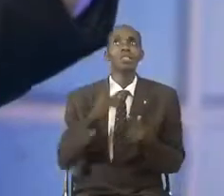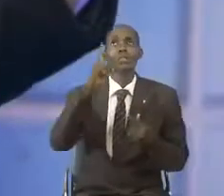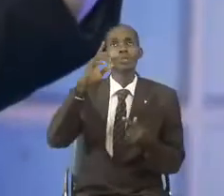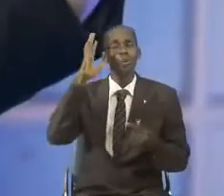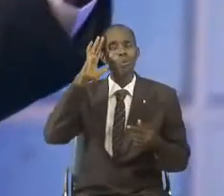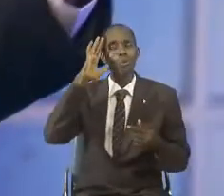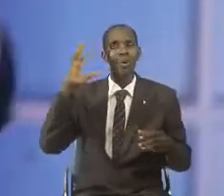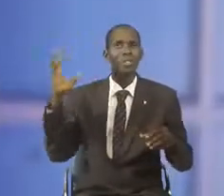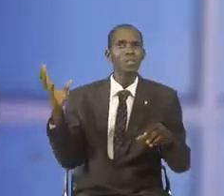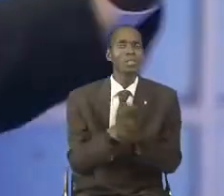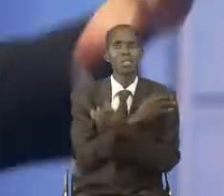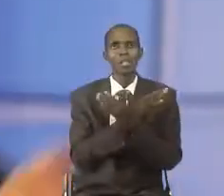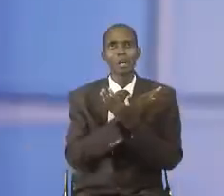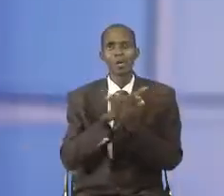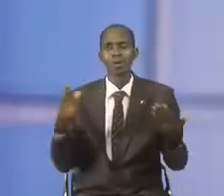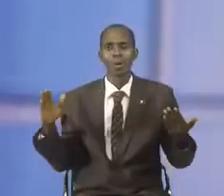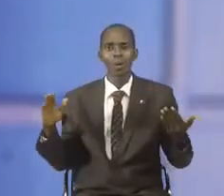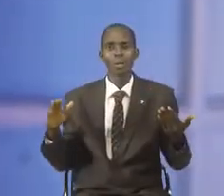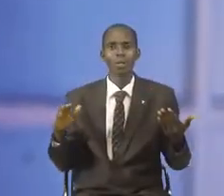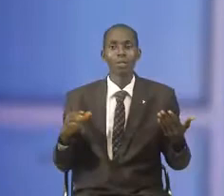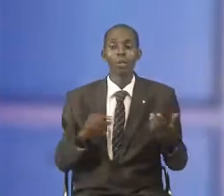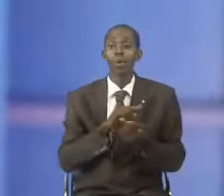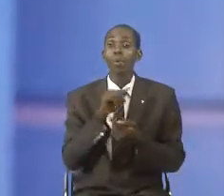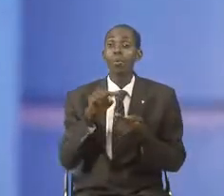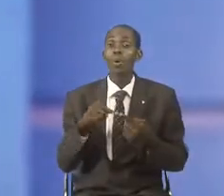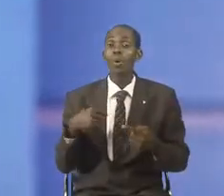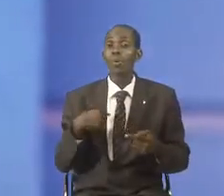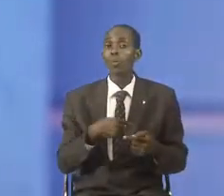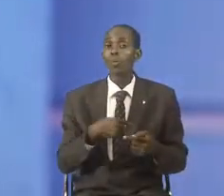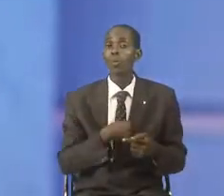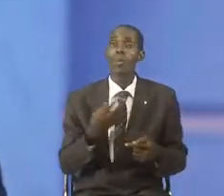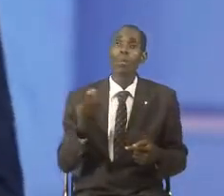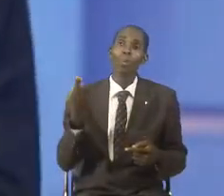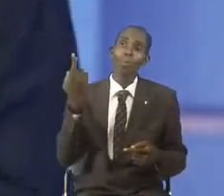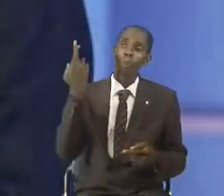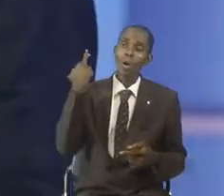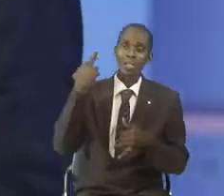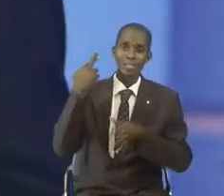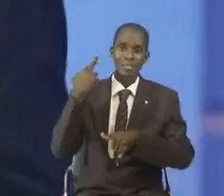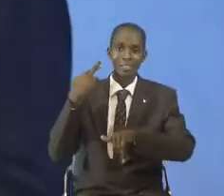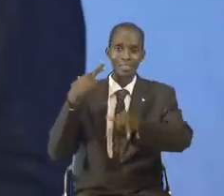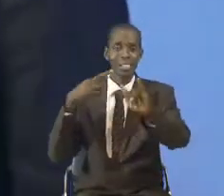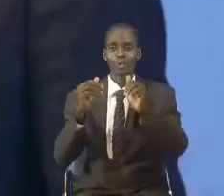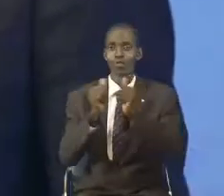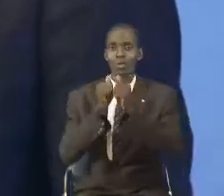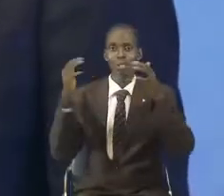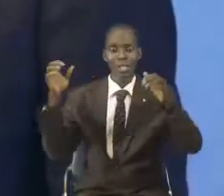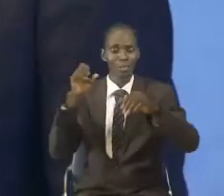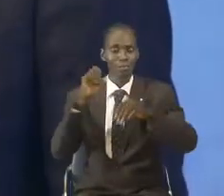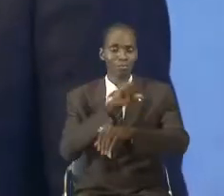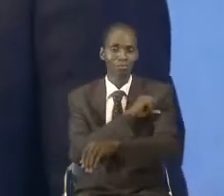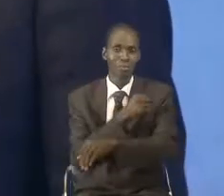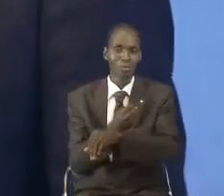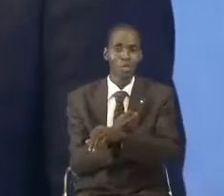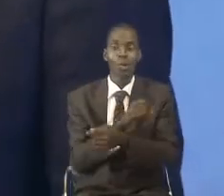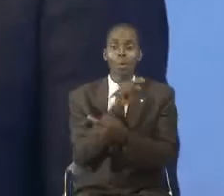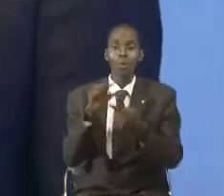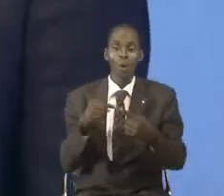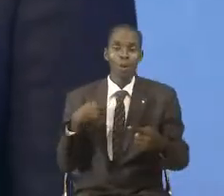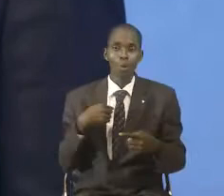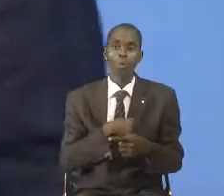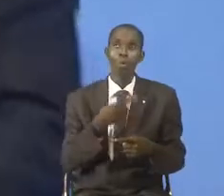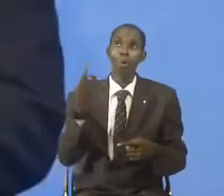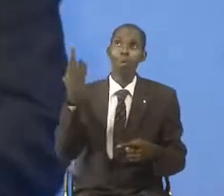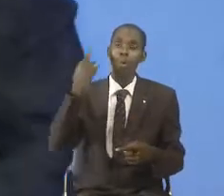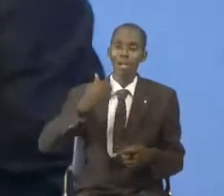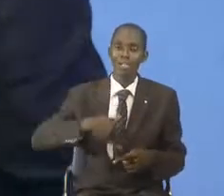my condemnation, all my sin, you wipe away. When we were yet without